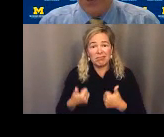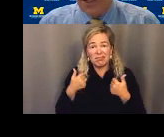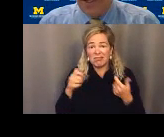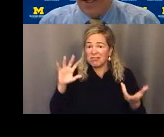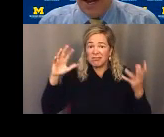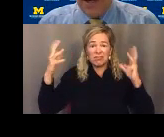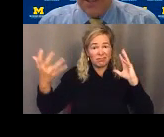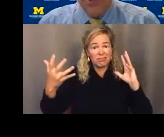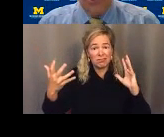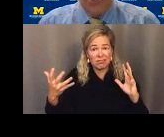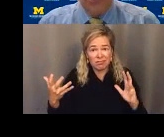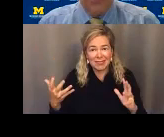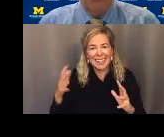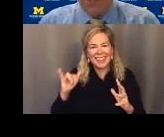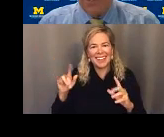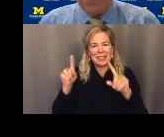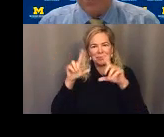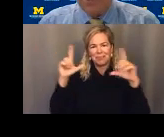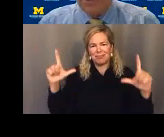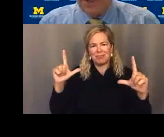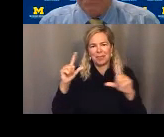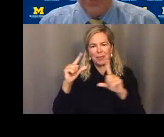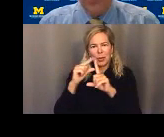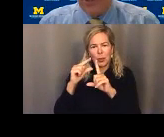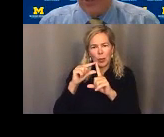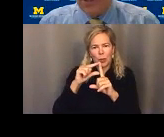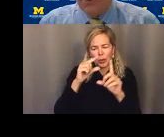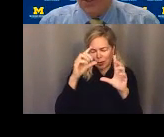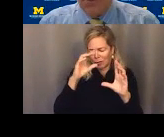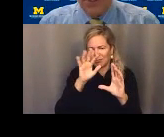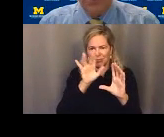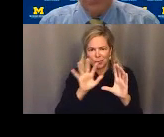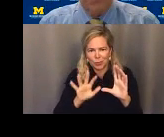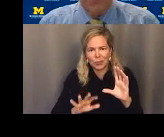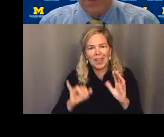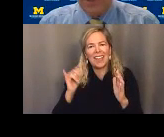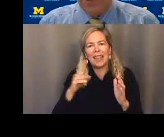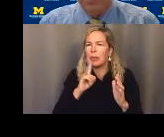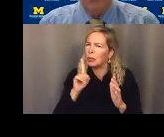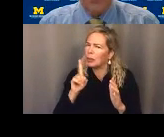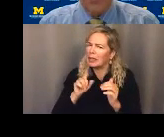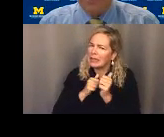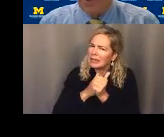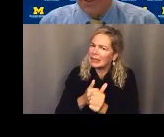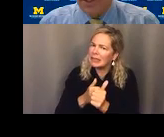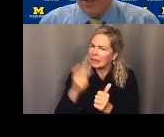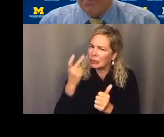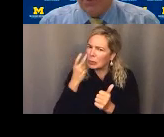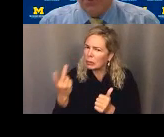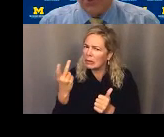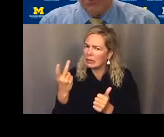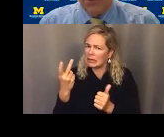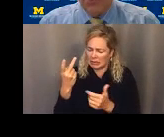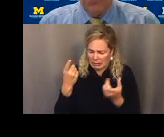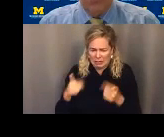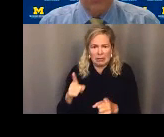cloud highlights the tragic impact on patients, which so many of us have seen firsthand. But